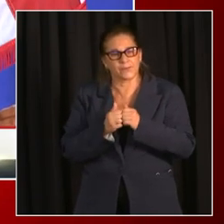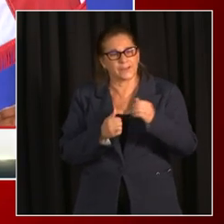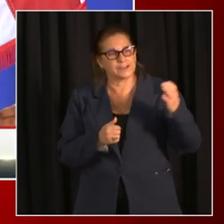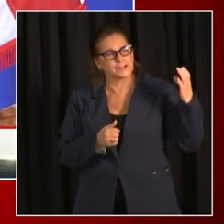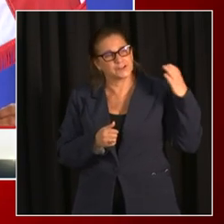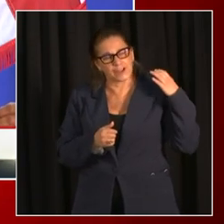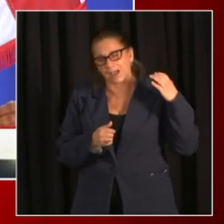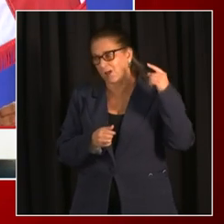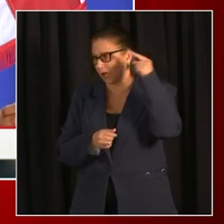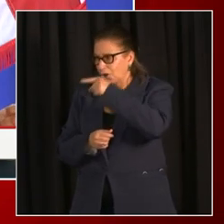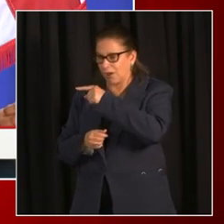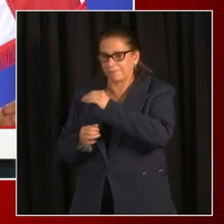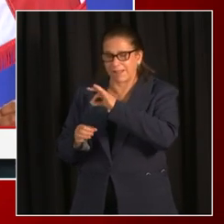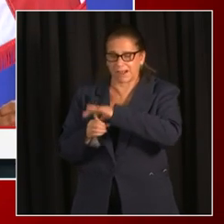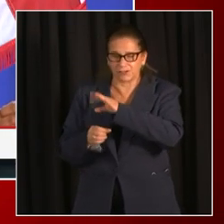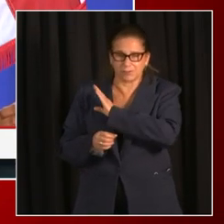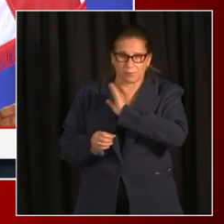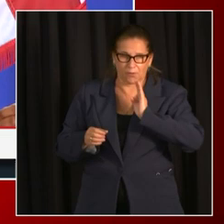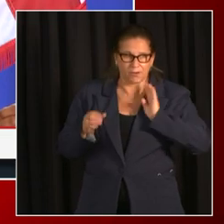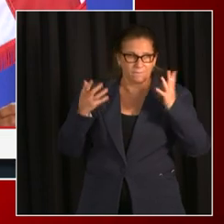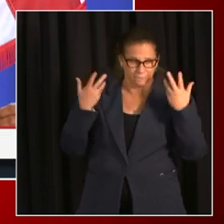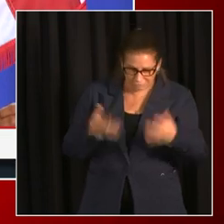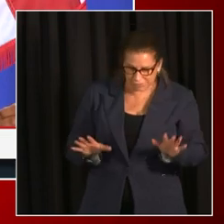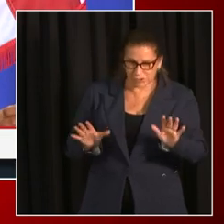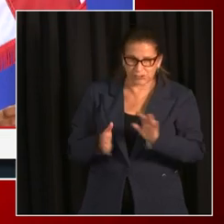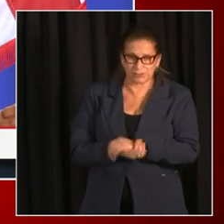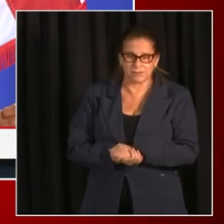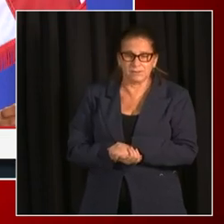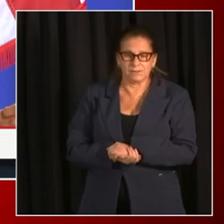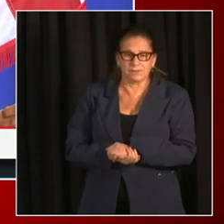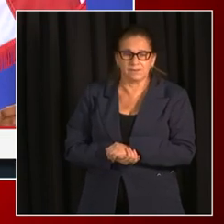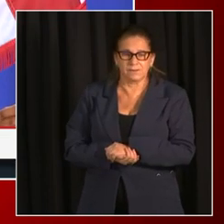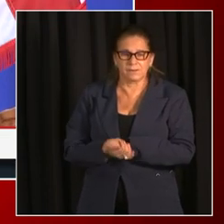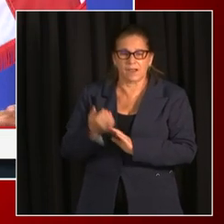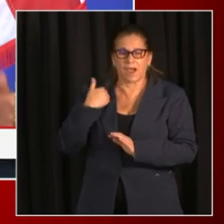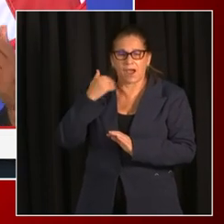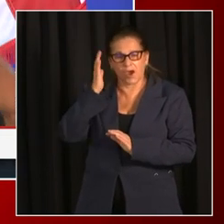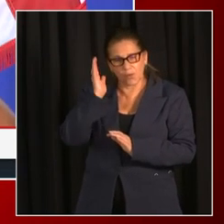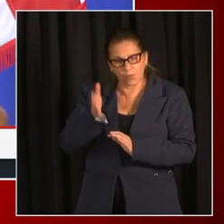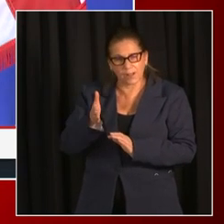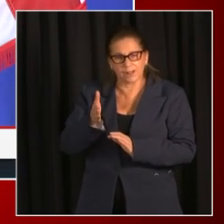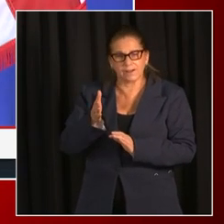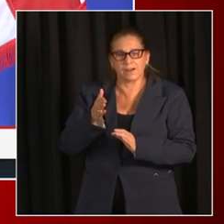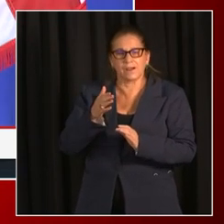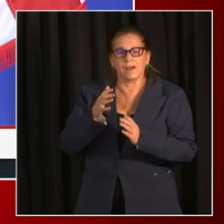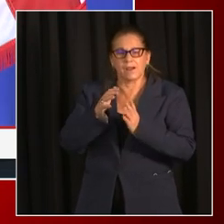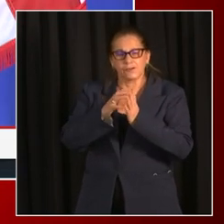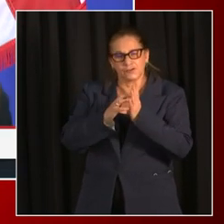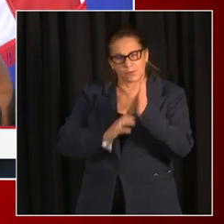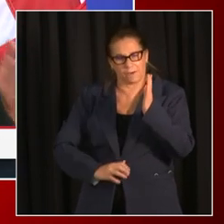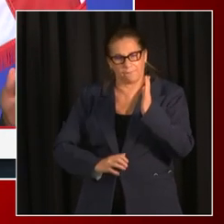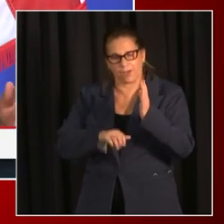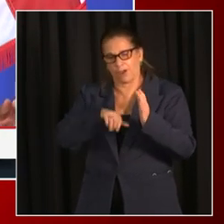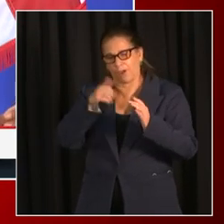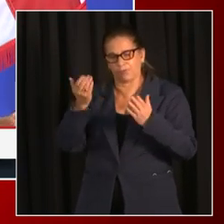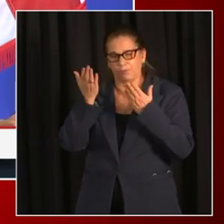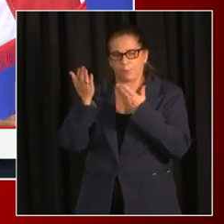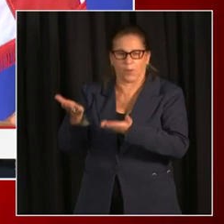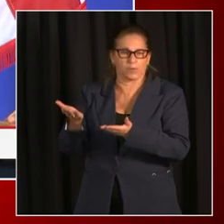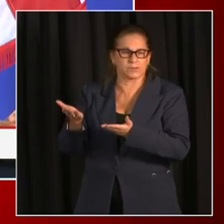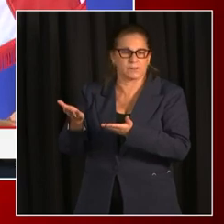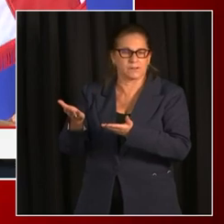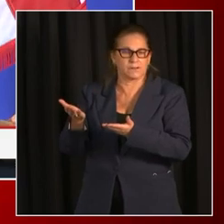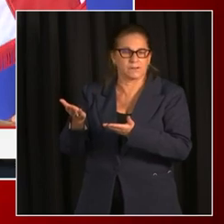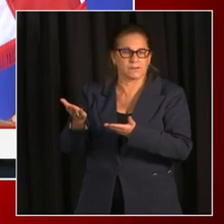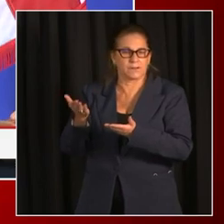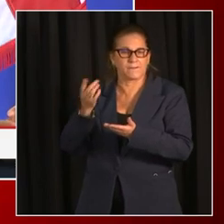Board of Elections. And I am going to draft a proposal so that I can